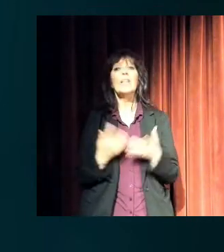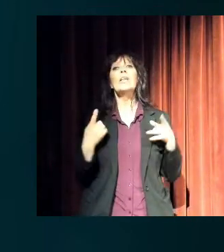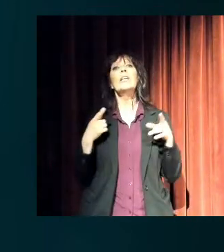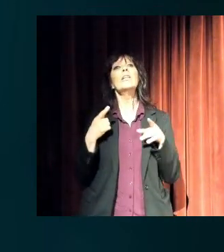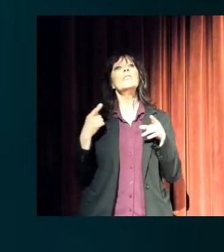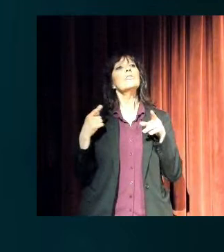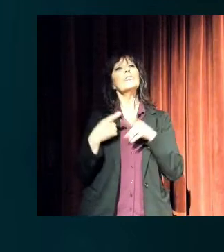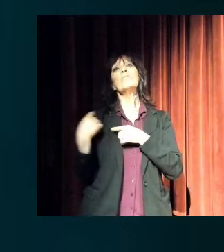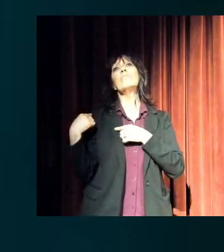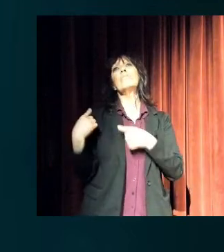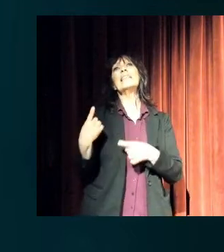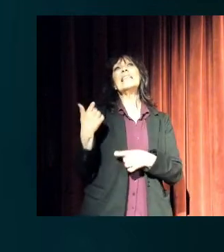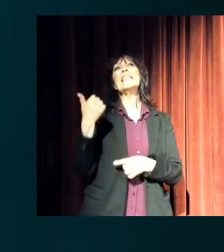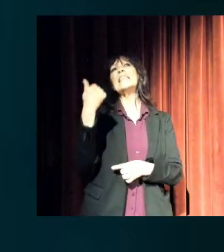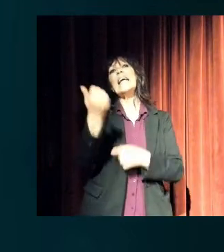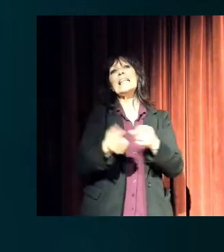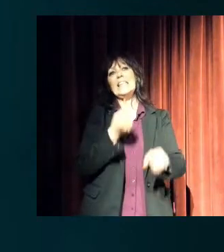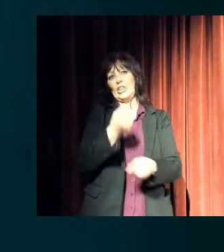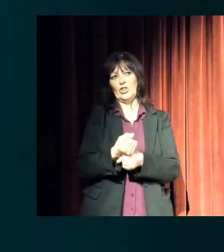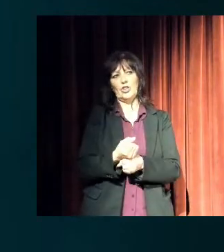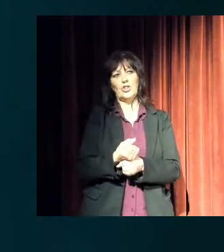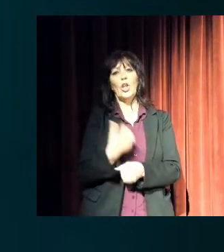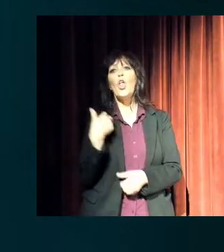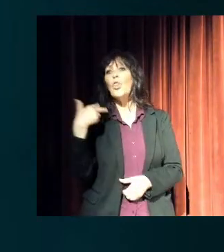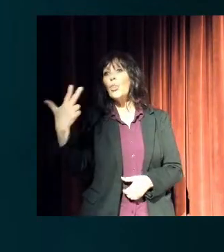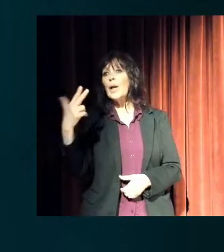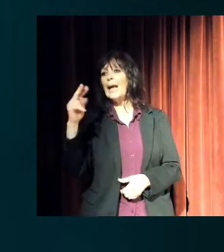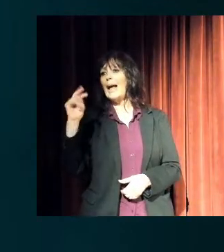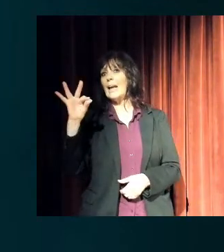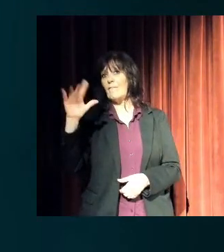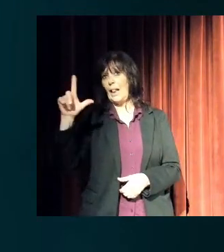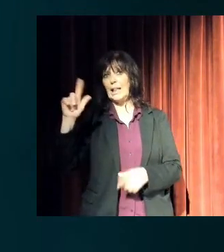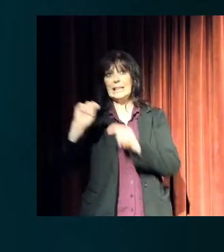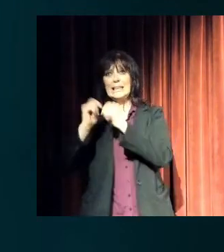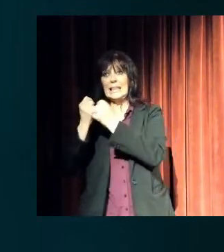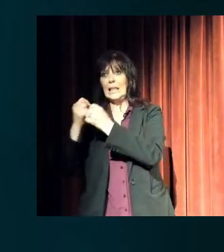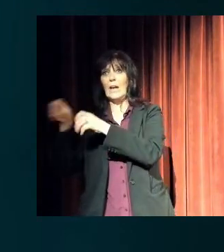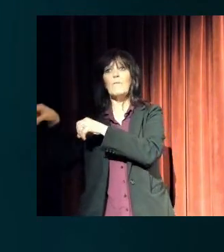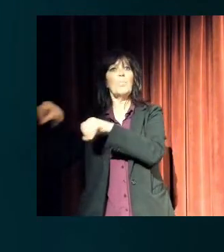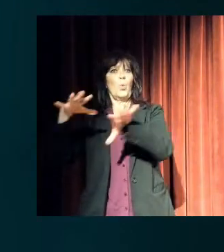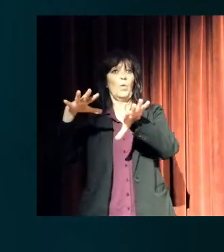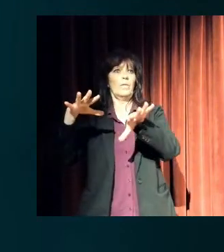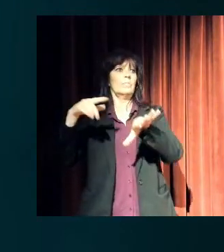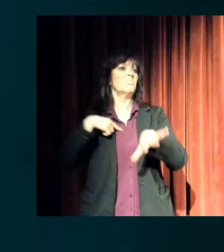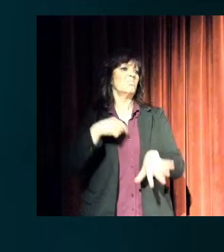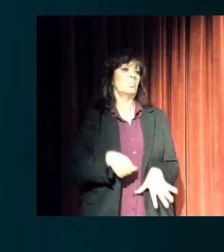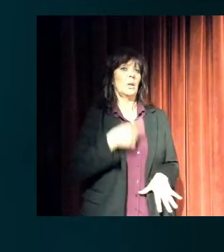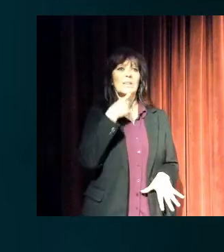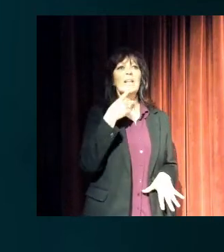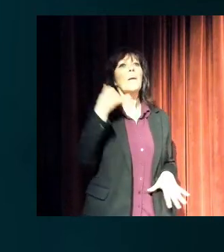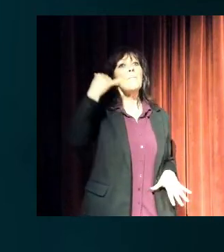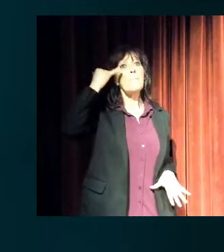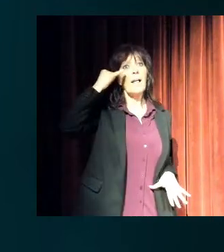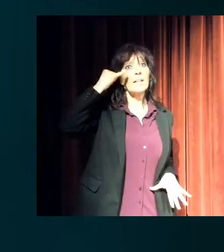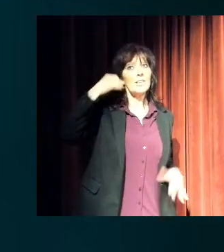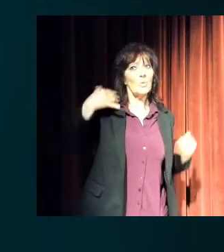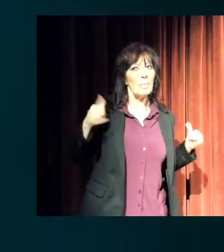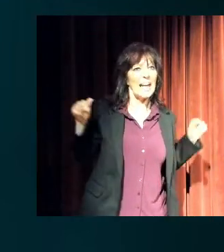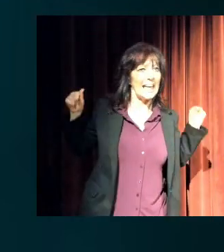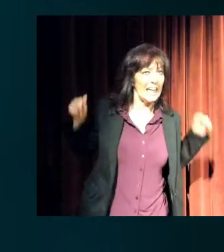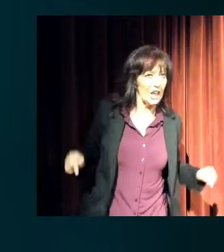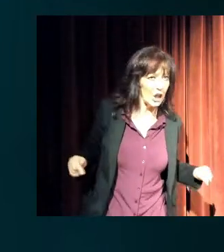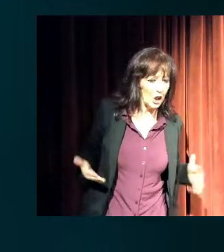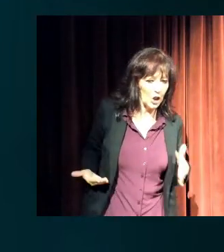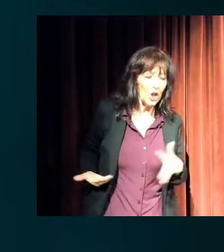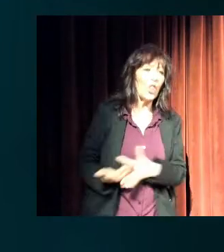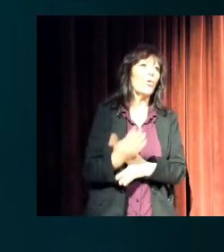the past 10 years, 3 NFL teams have moved, but I am proud to say the Bills will be playing here